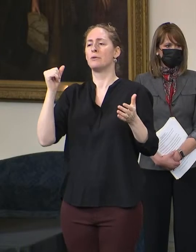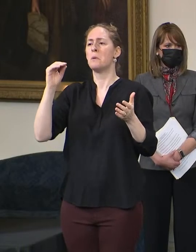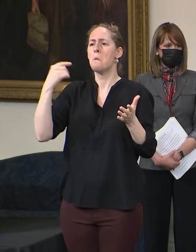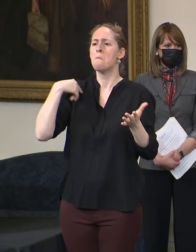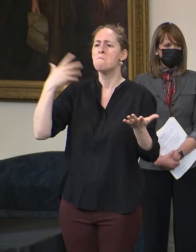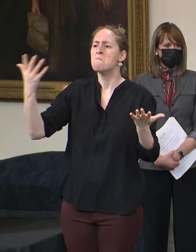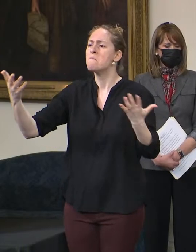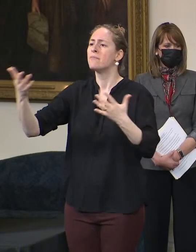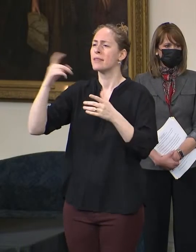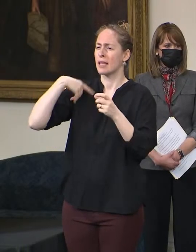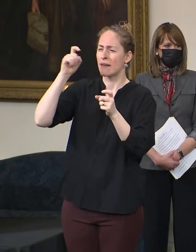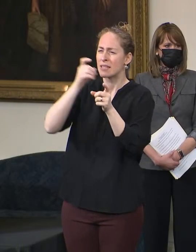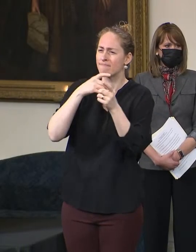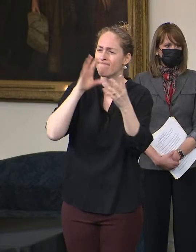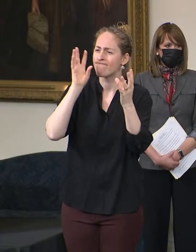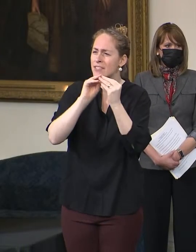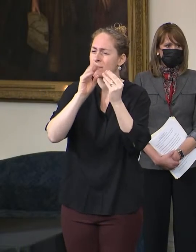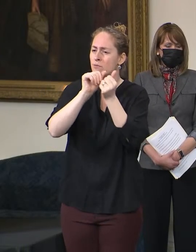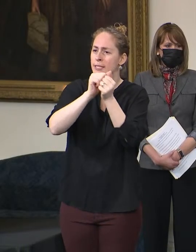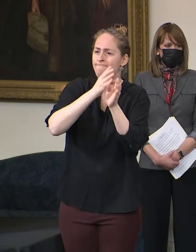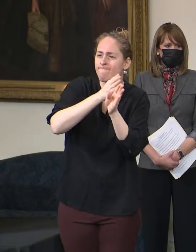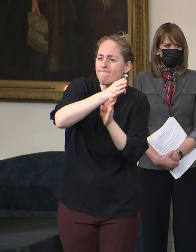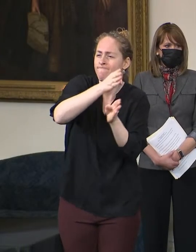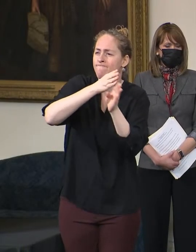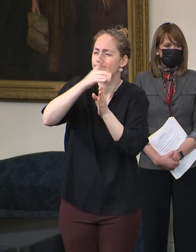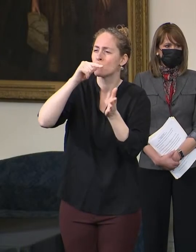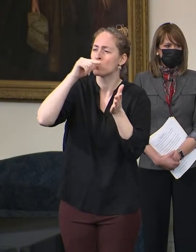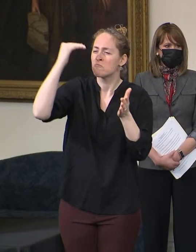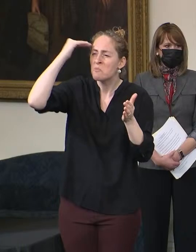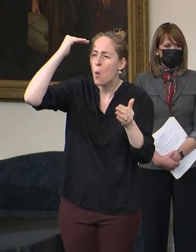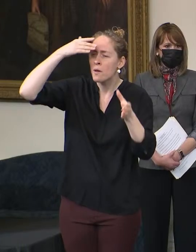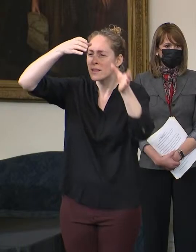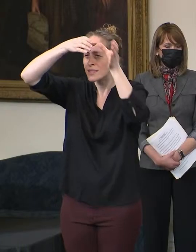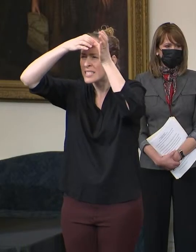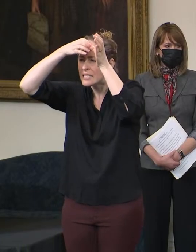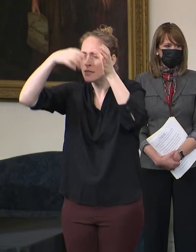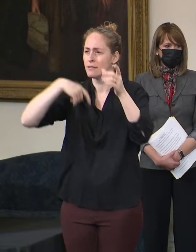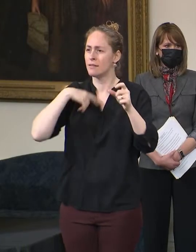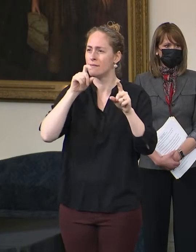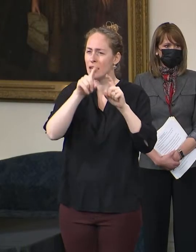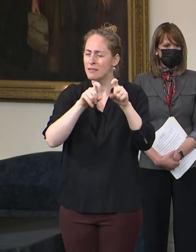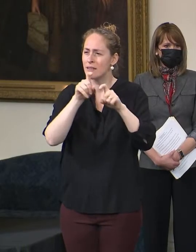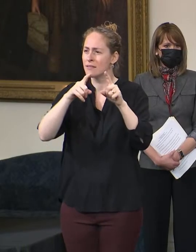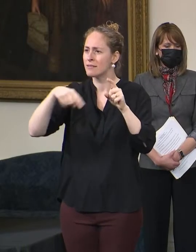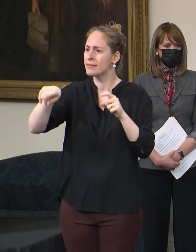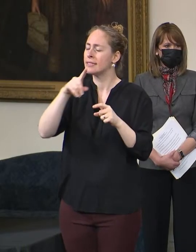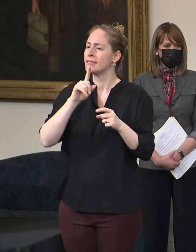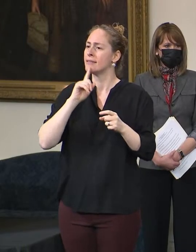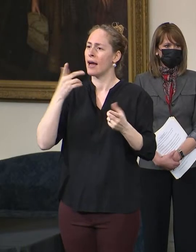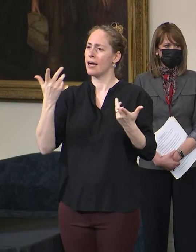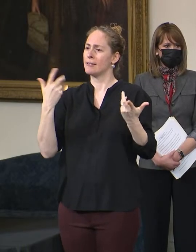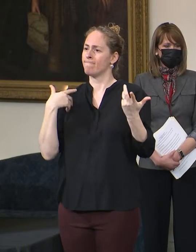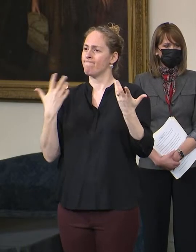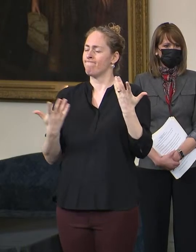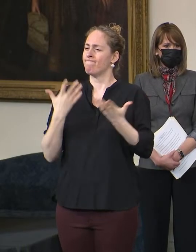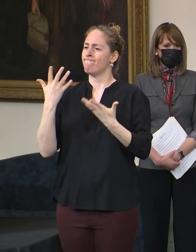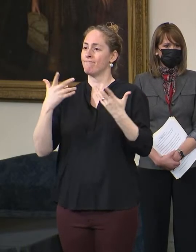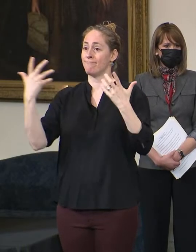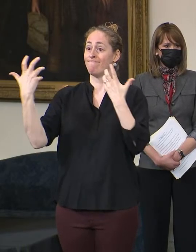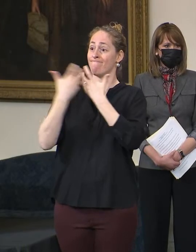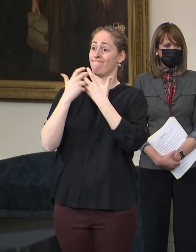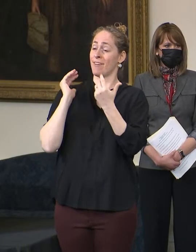So, I'm not sure. You'll have to ask them why they made those decisions. It doesn't compute with most of any of the advice we've gotten from